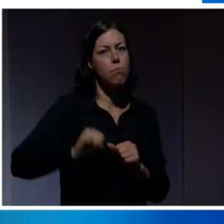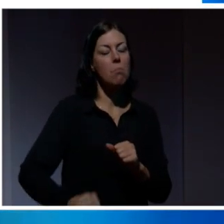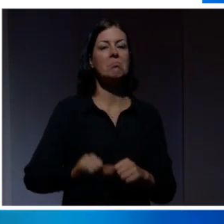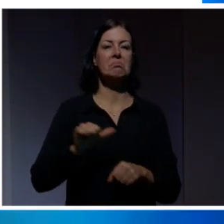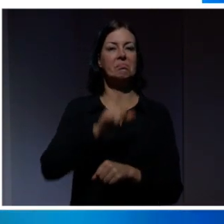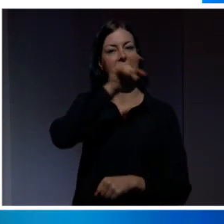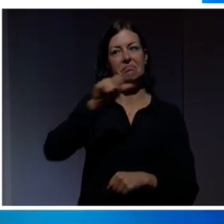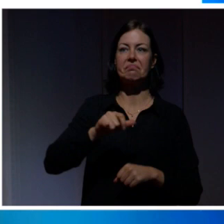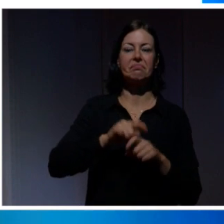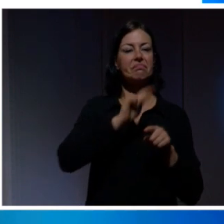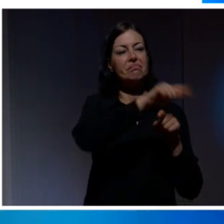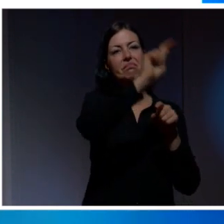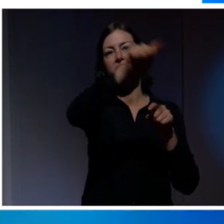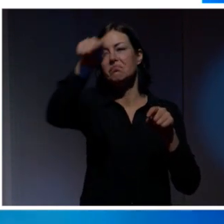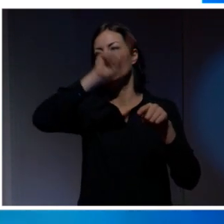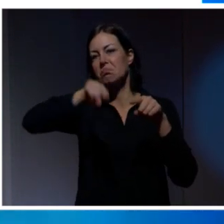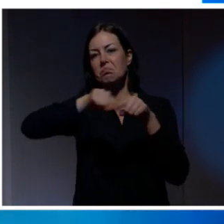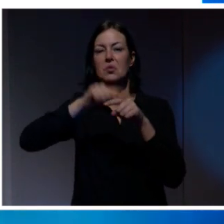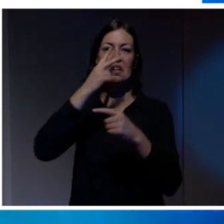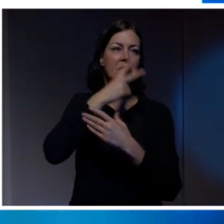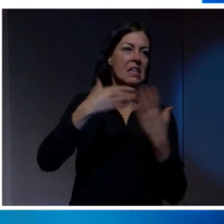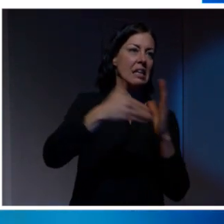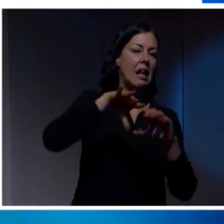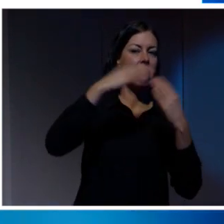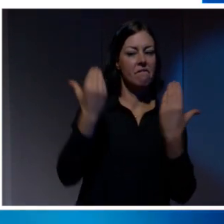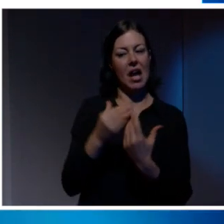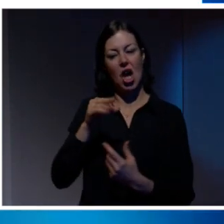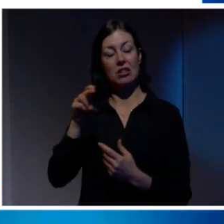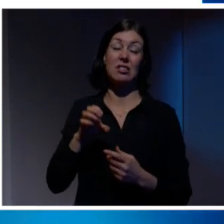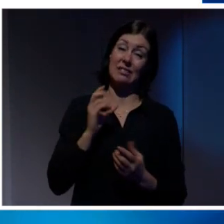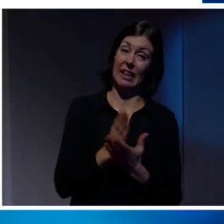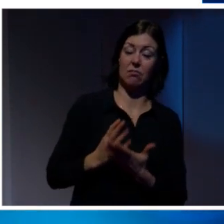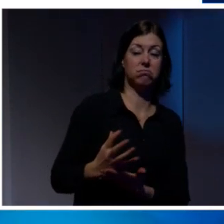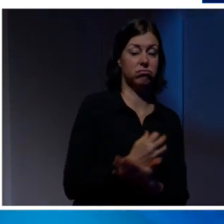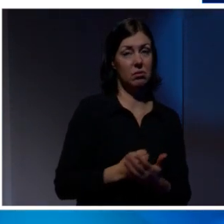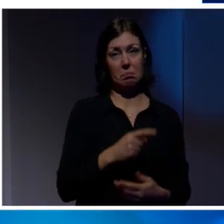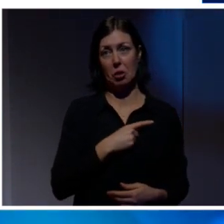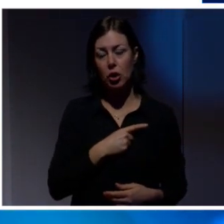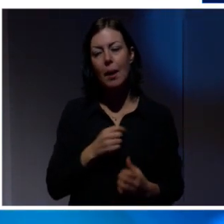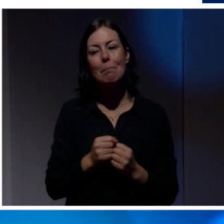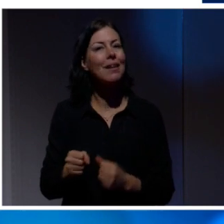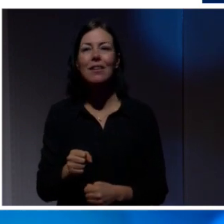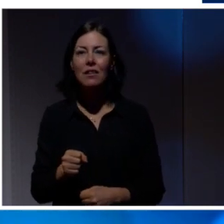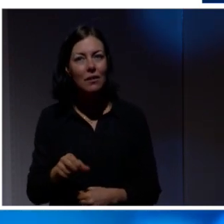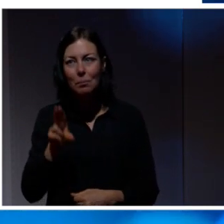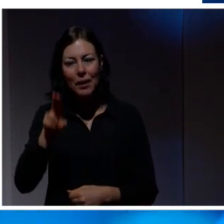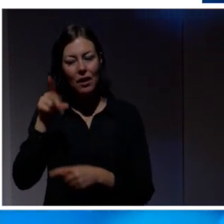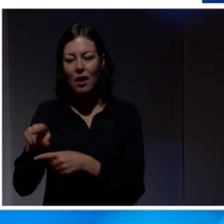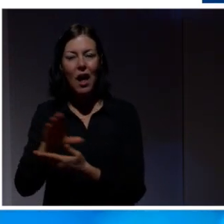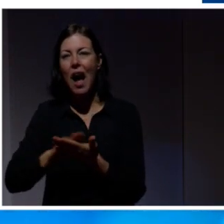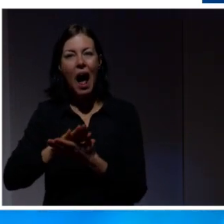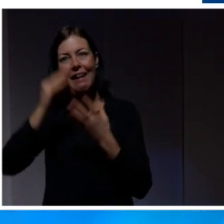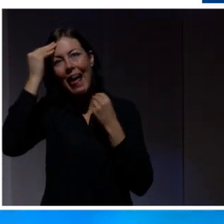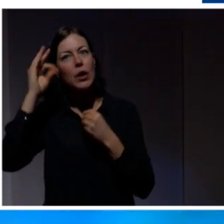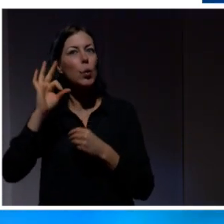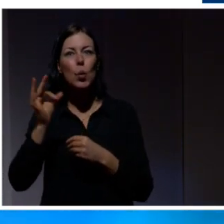went everywhere and sort of showed Hans off to the world and probably made quite a bit of money doing so. But in actuality, Hans never learned how to